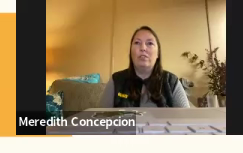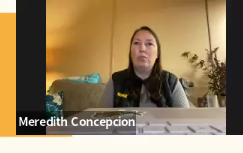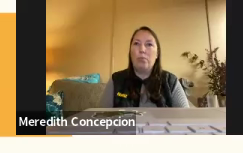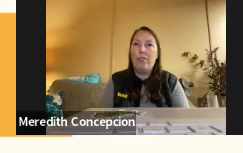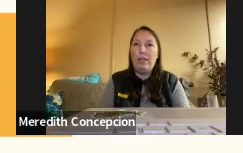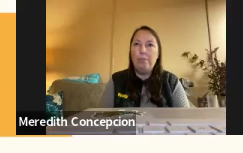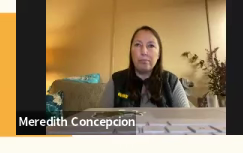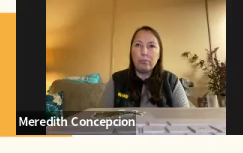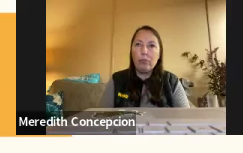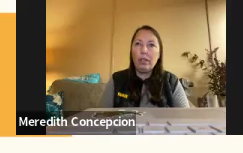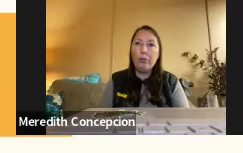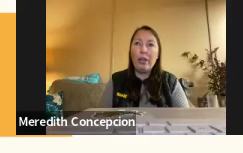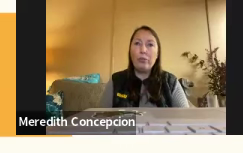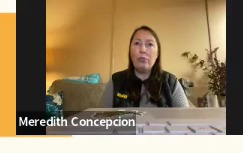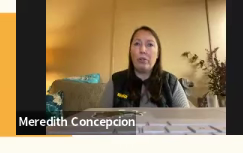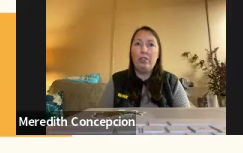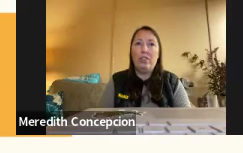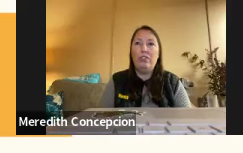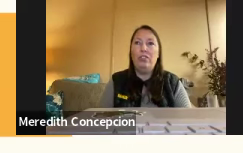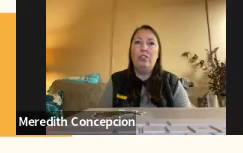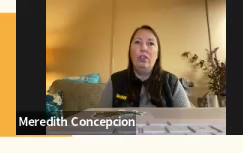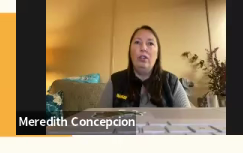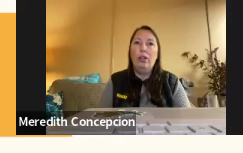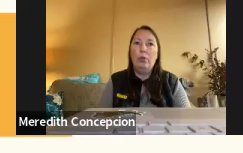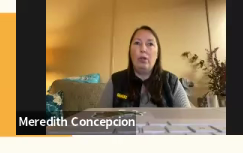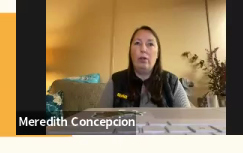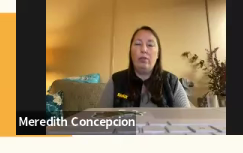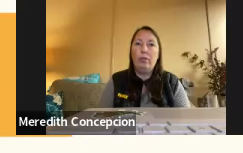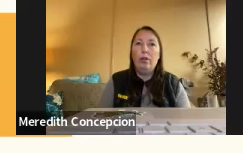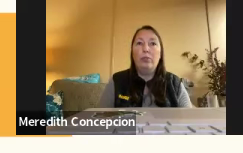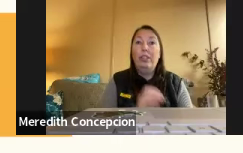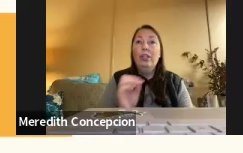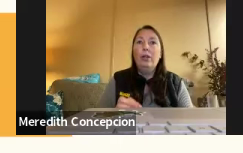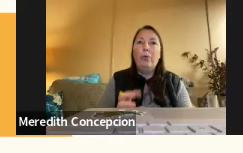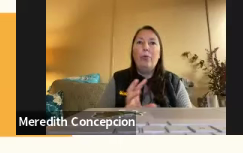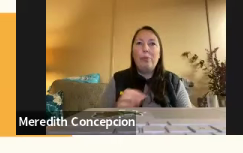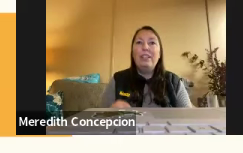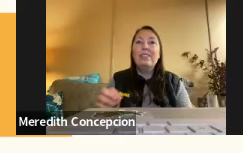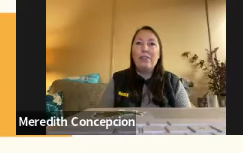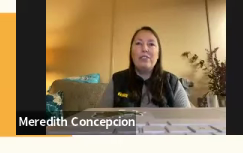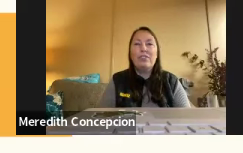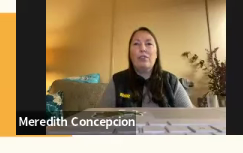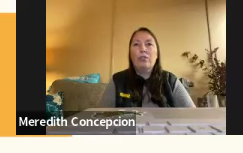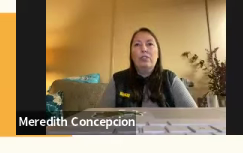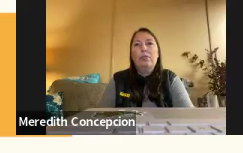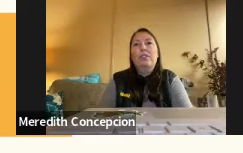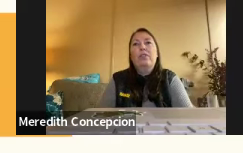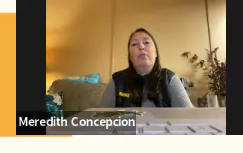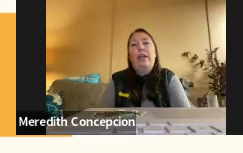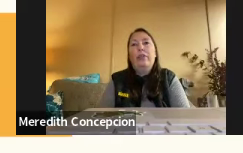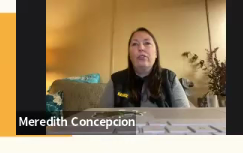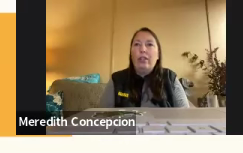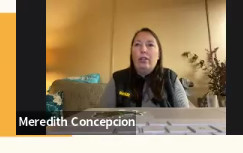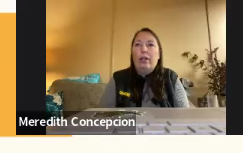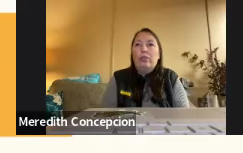Cultural services were provided. Grassroots organizations were, we placed emphasis on culturally